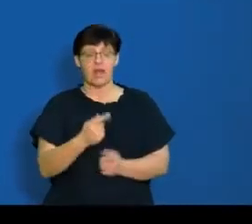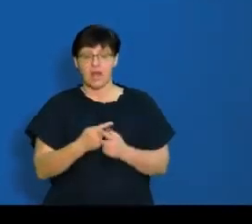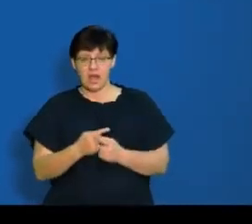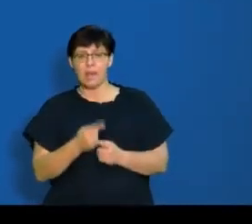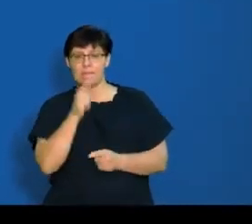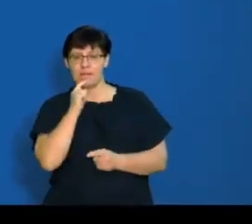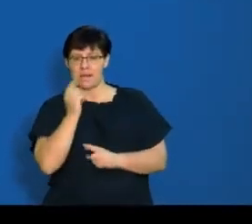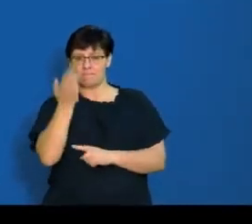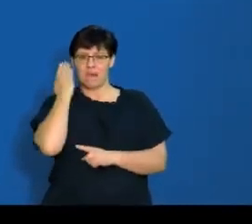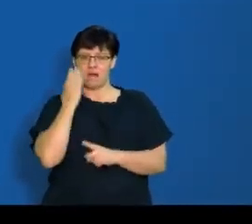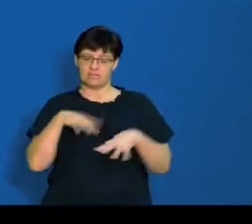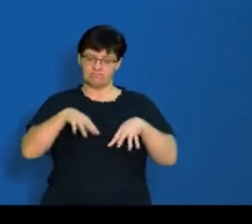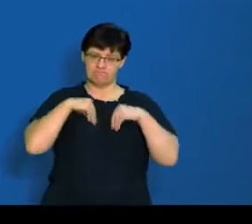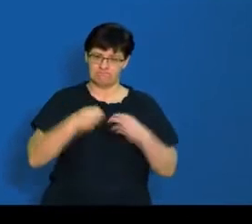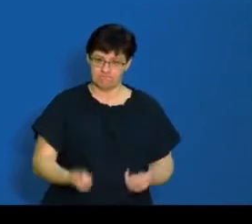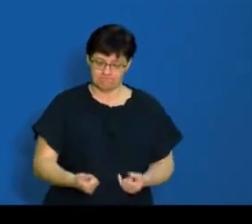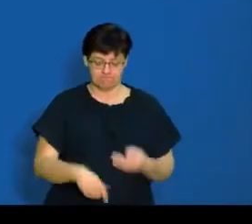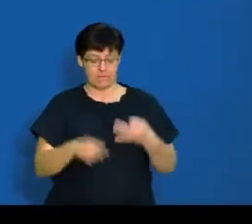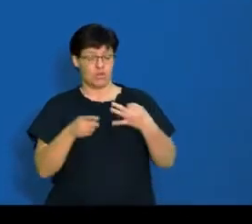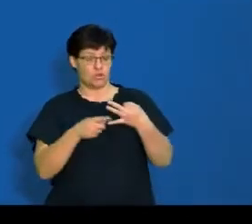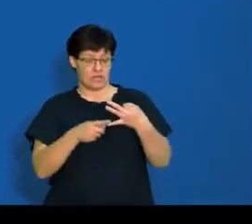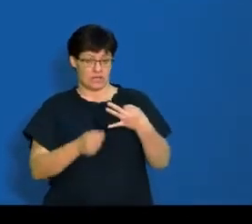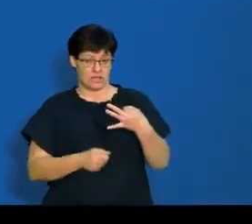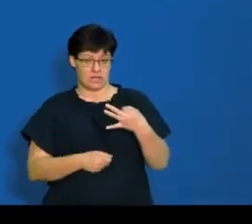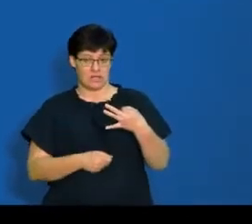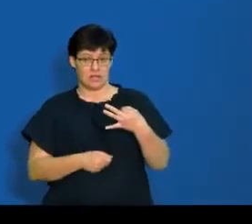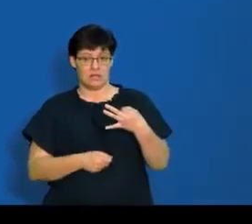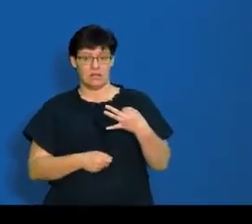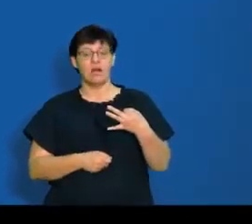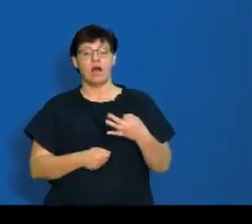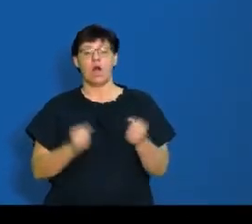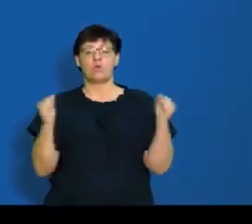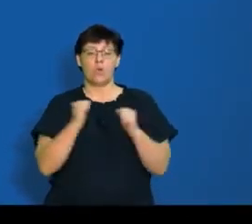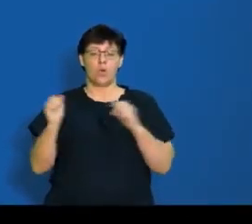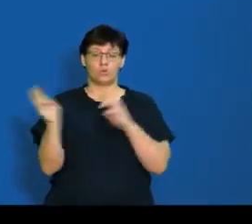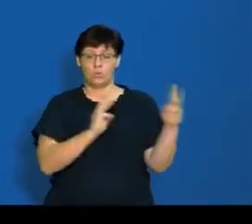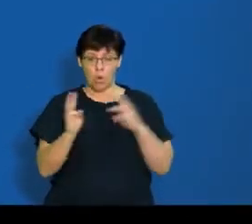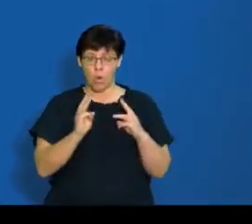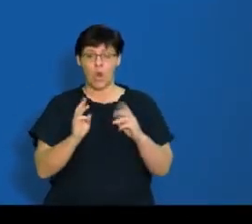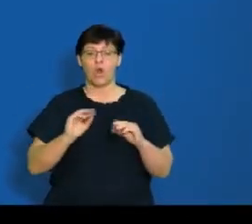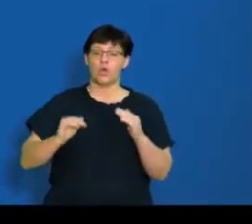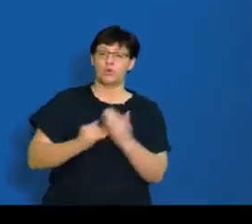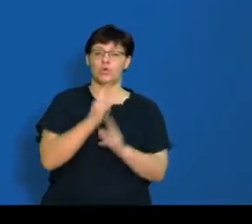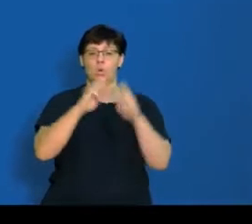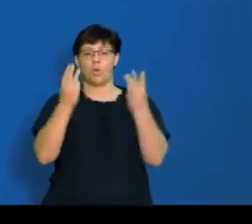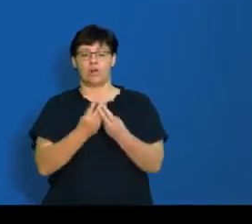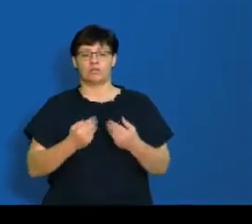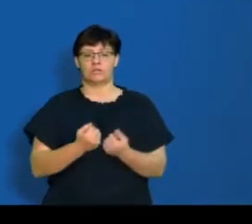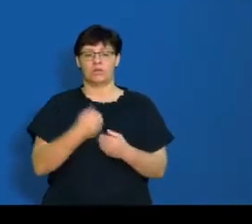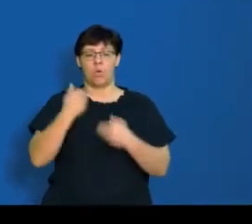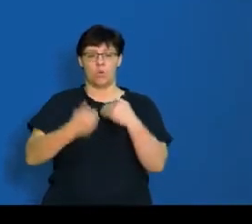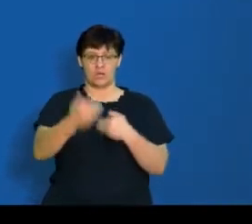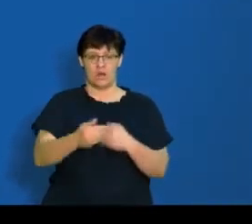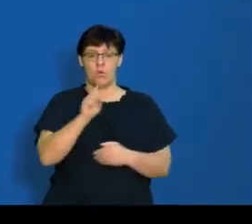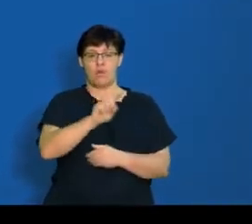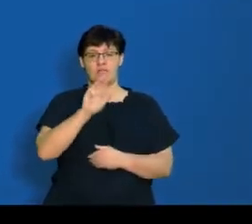terms with the past. And then question 3 is the end of the Cold War and a new world order, 1989